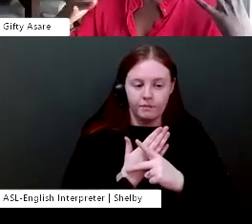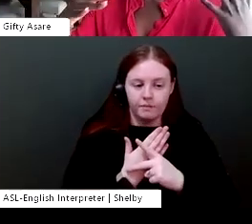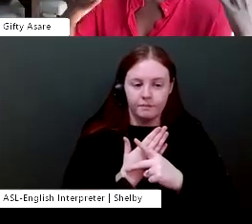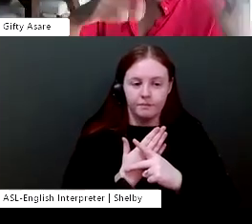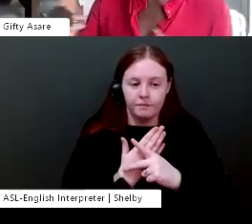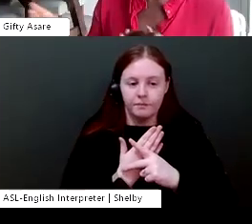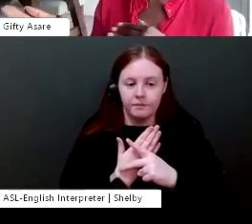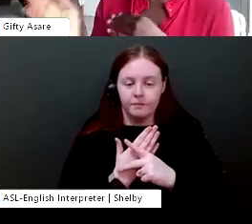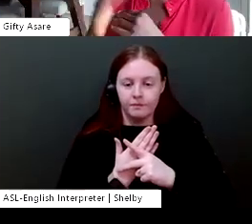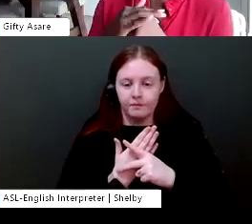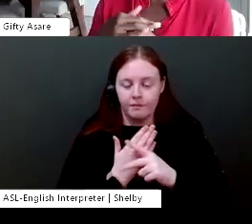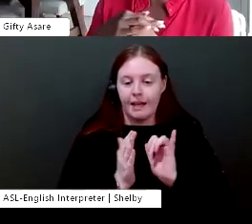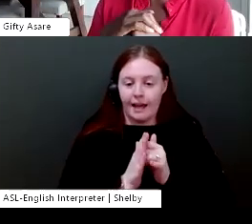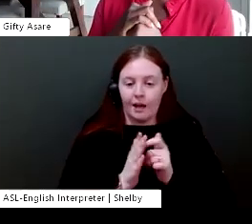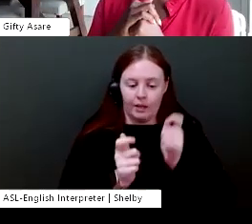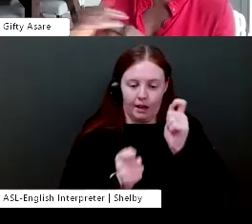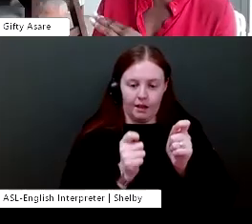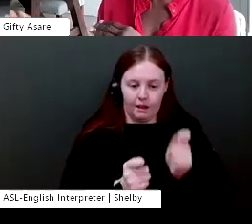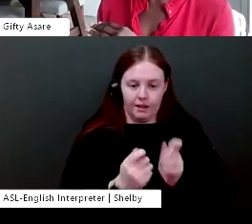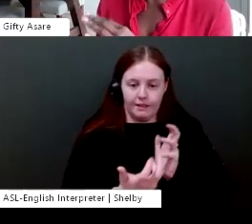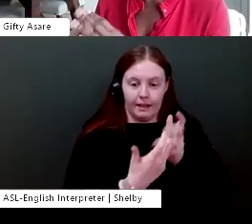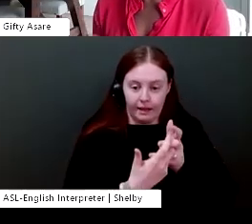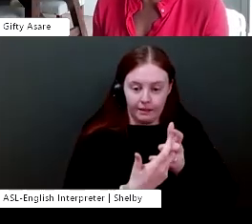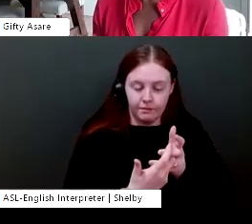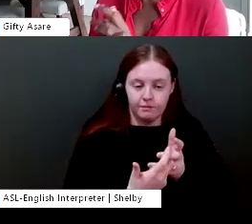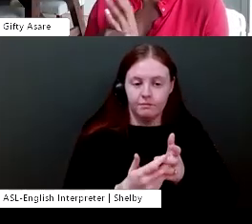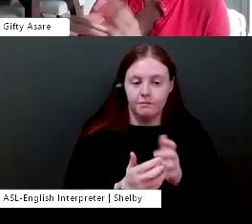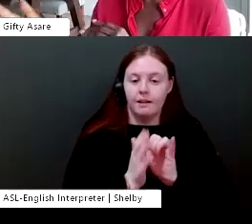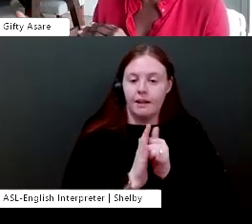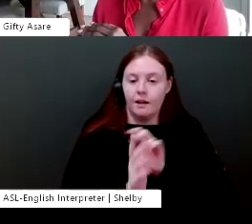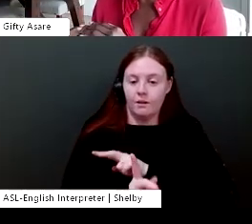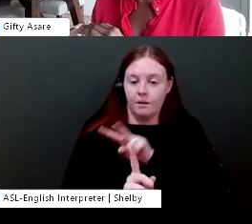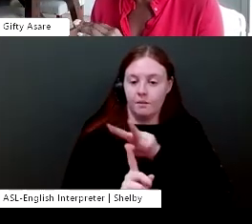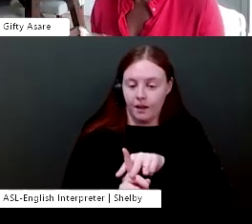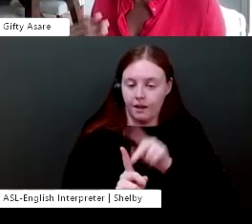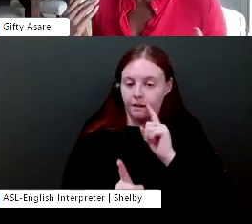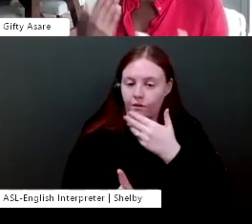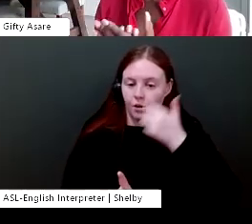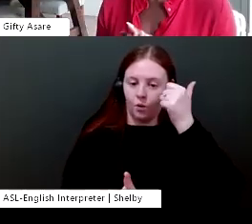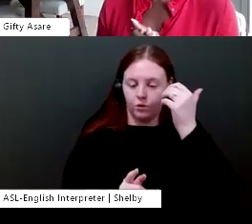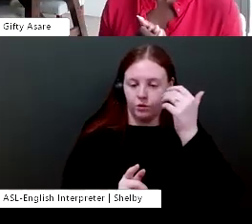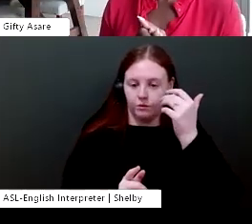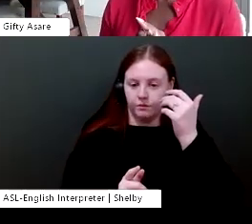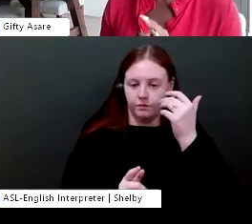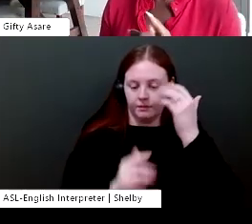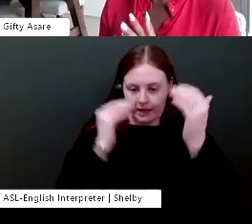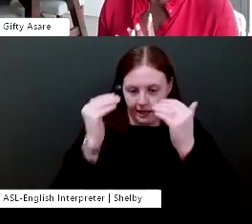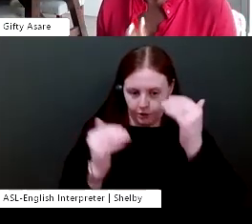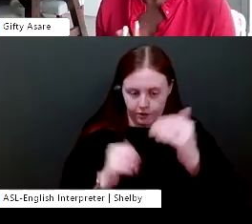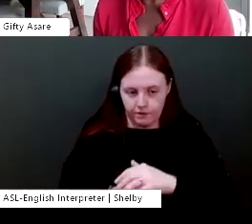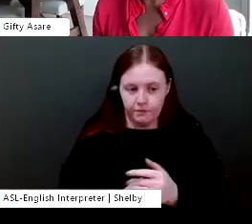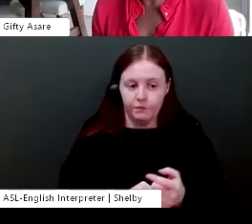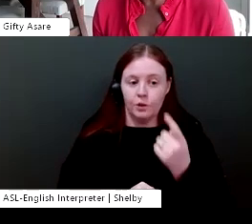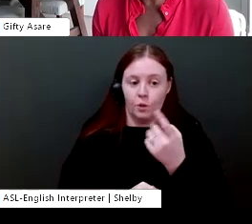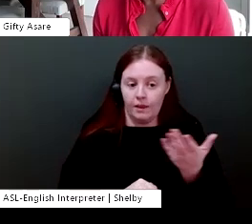can be adapted and this can be applied into older adulthood. And so one key learning was that of peer